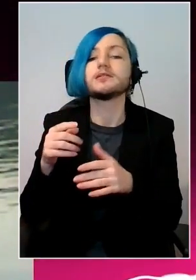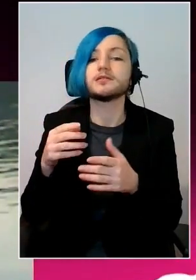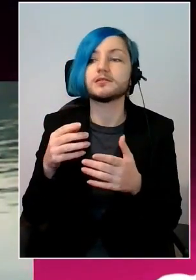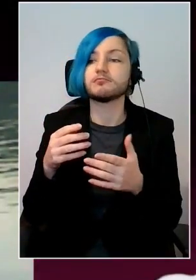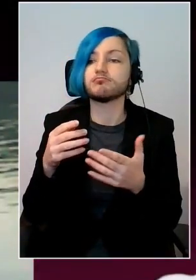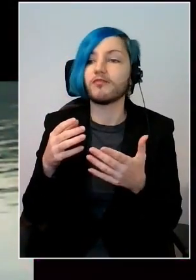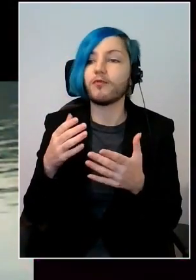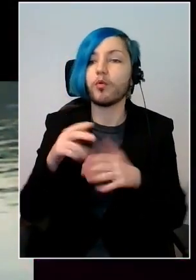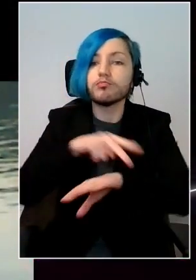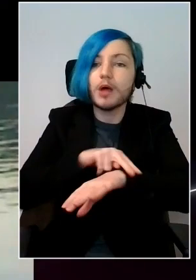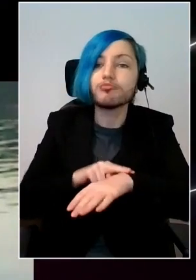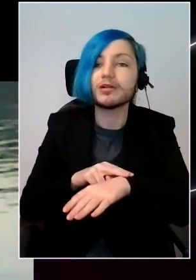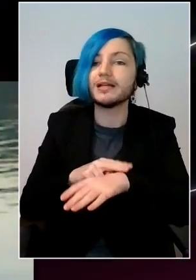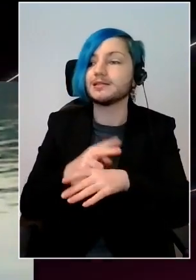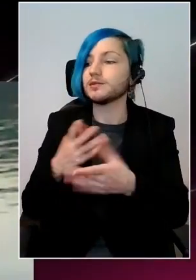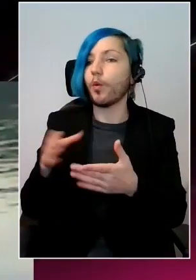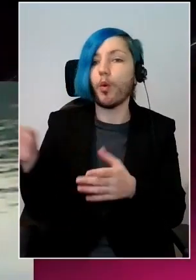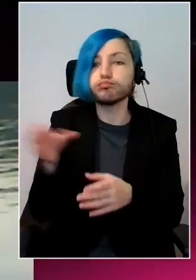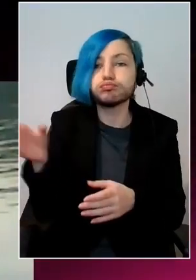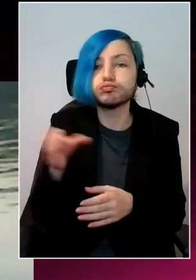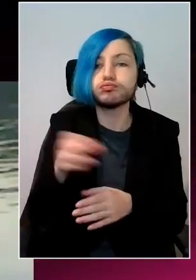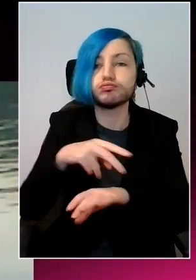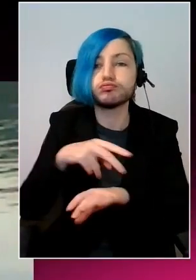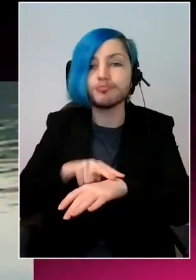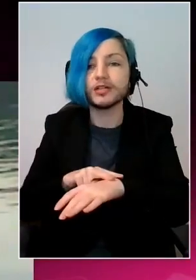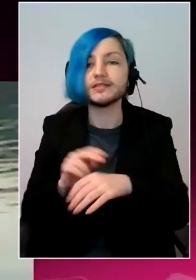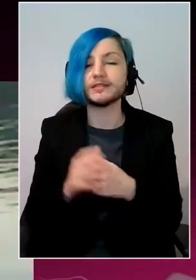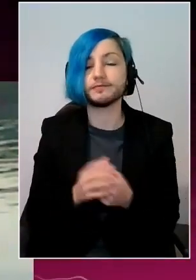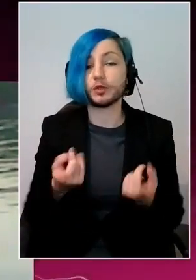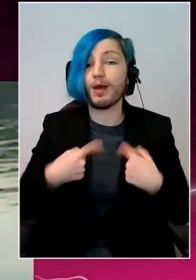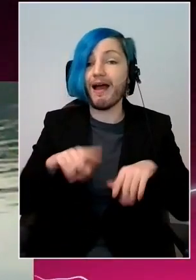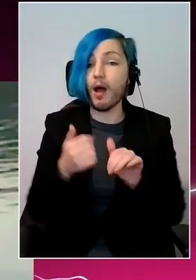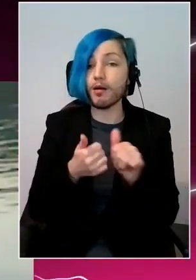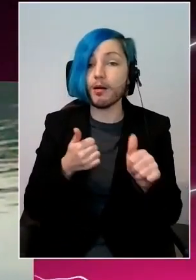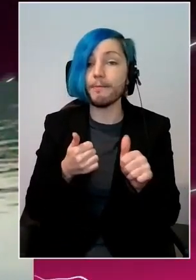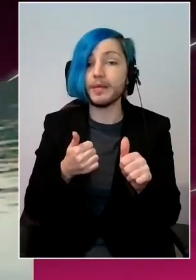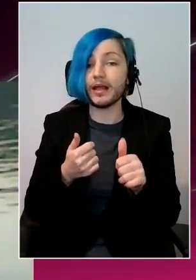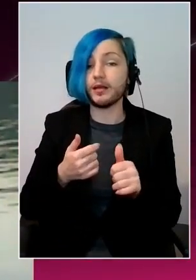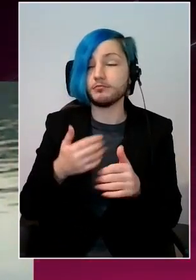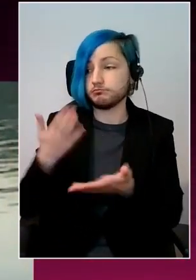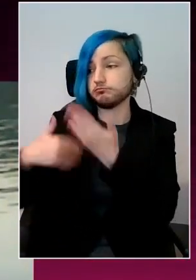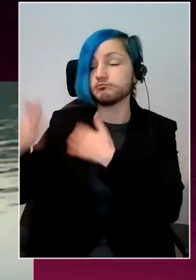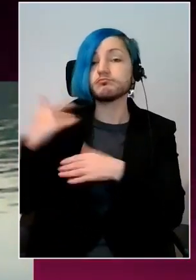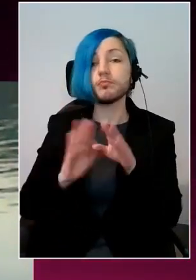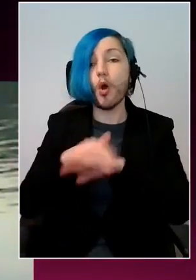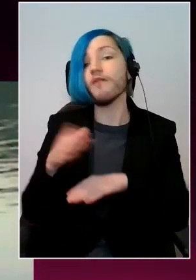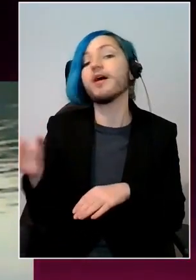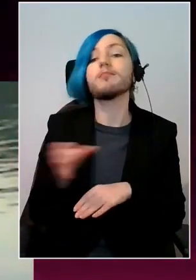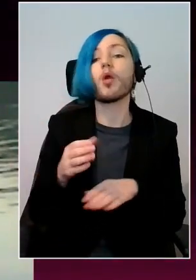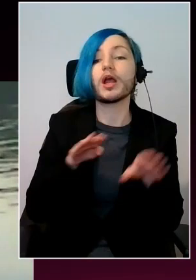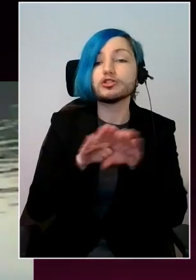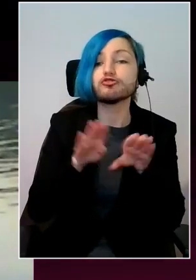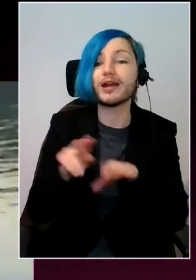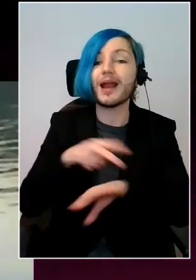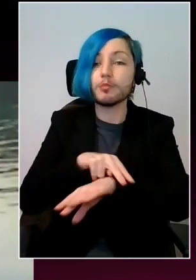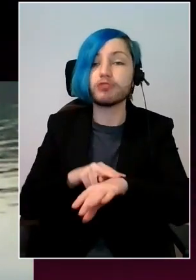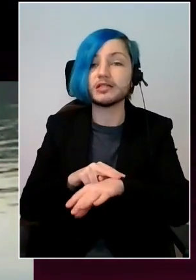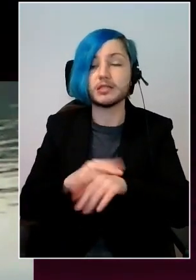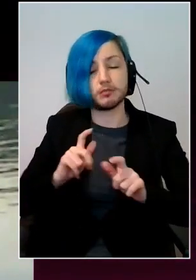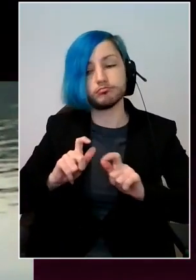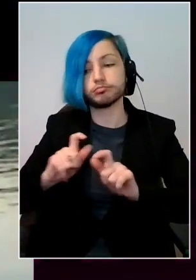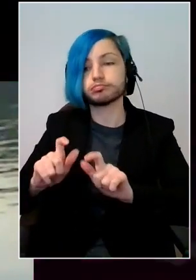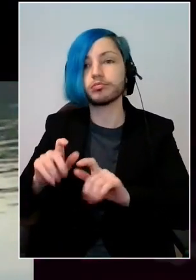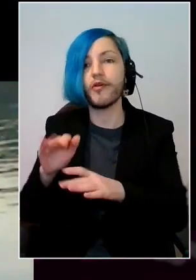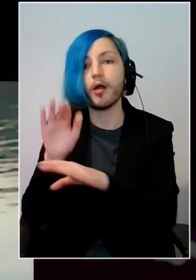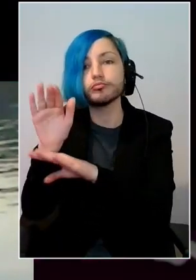apprentices. As a company, we have a history of employing and training apprentices ourselves and will continue to do this in the future,